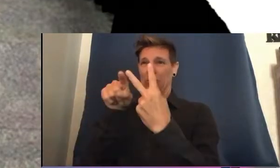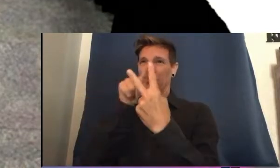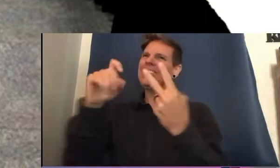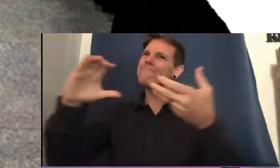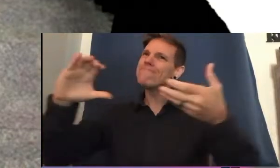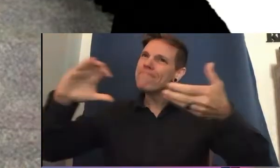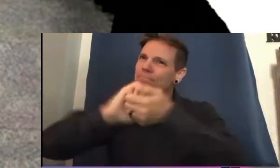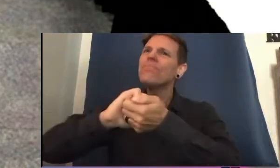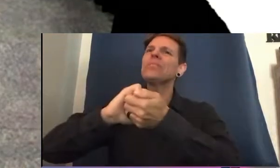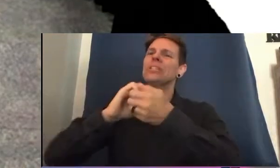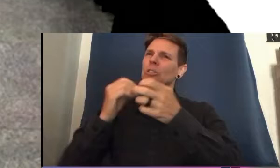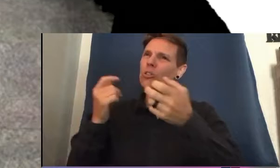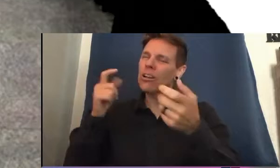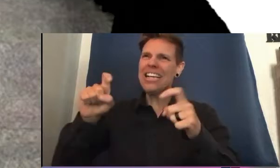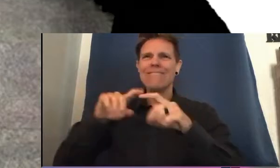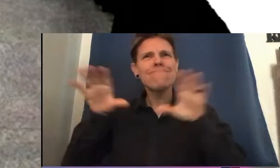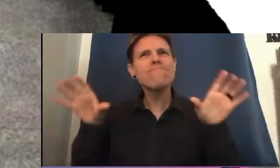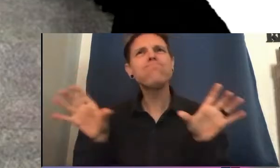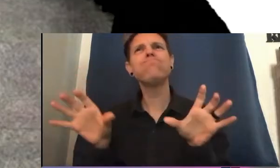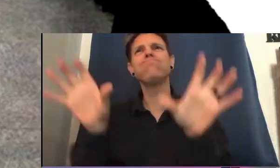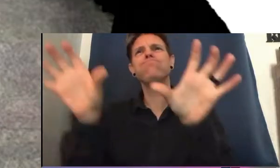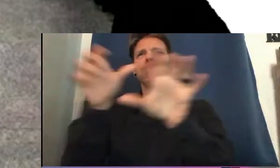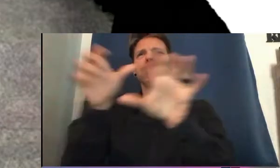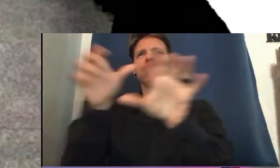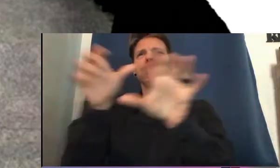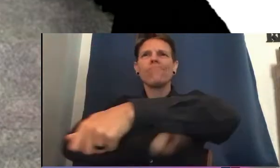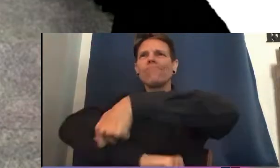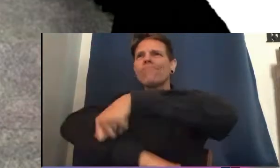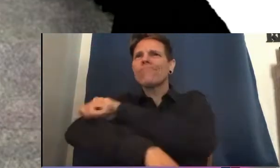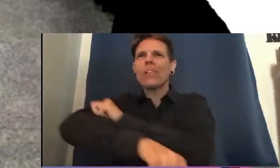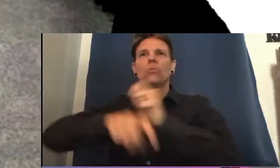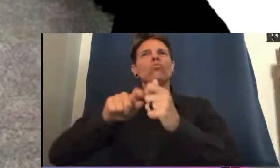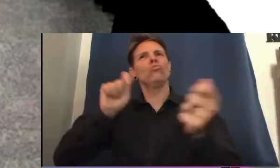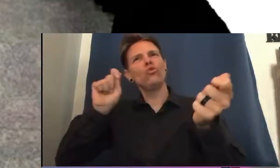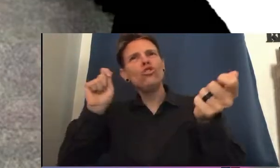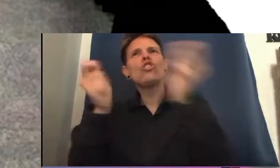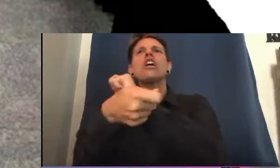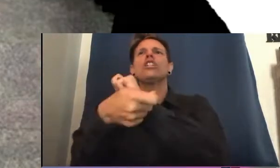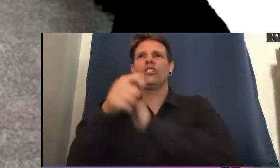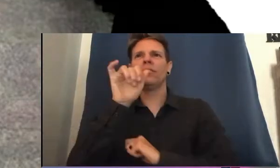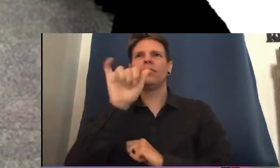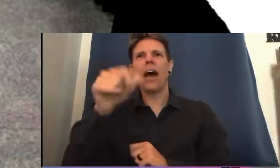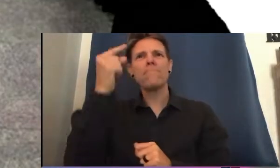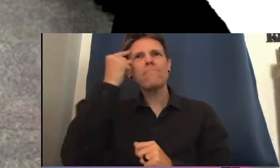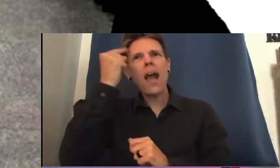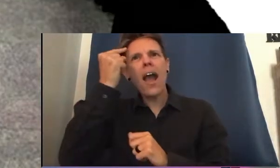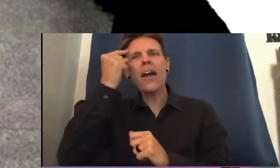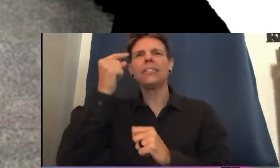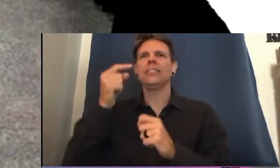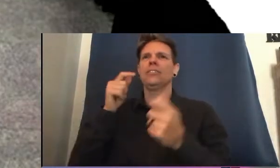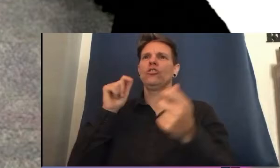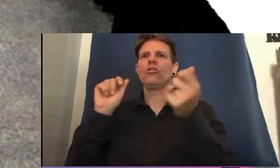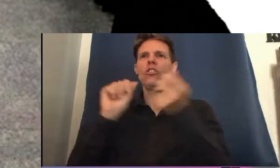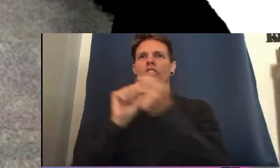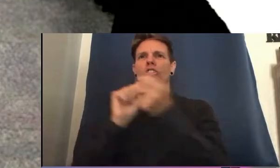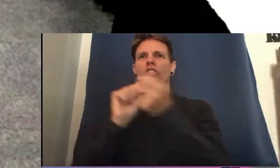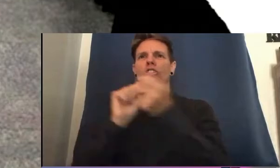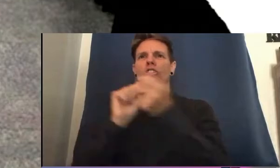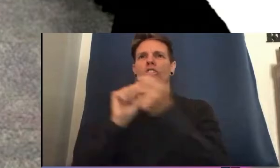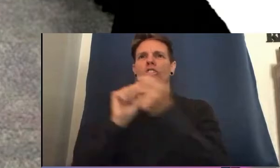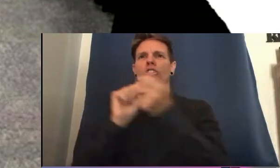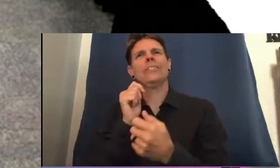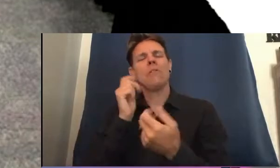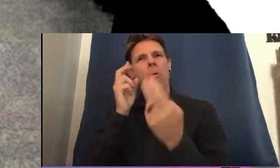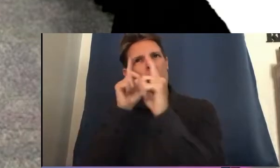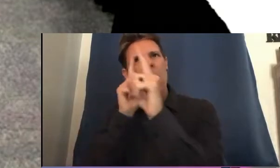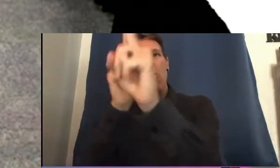this most important topic. So I really support this resolution, and I'm glad that we get